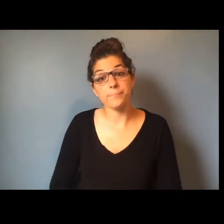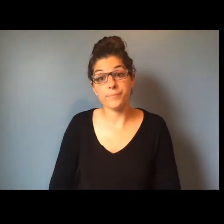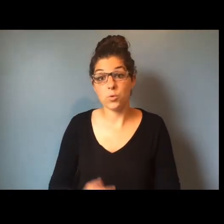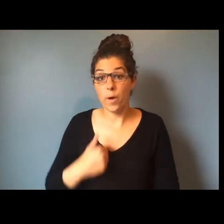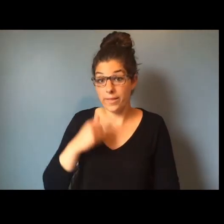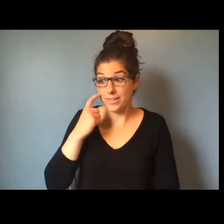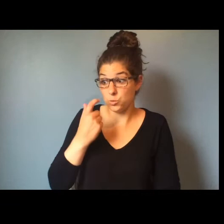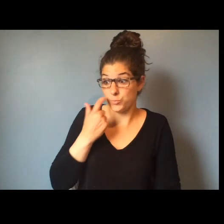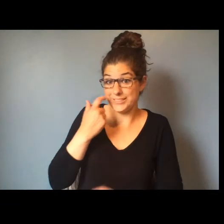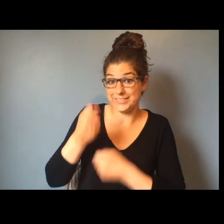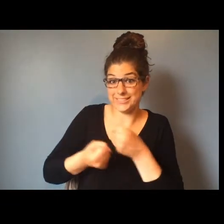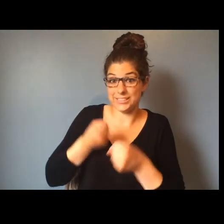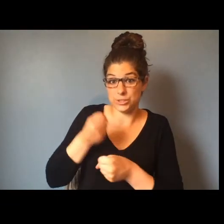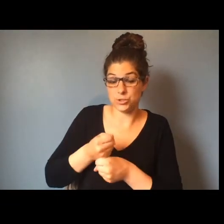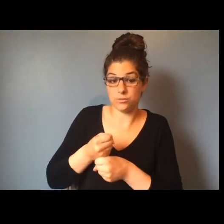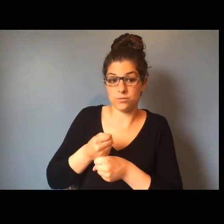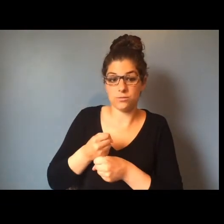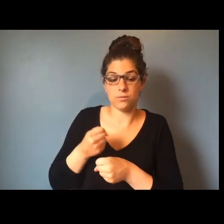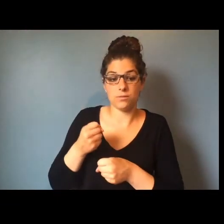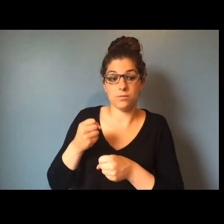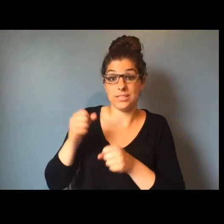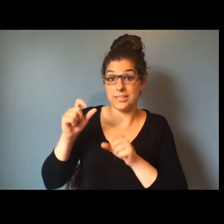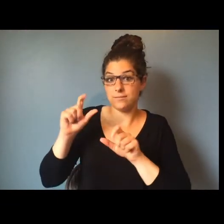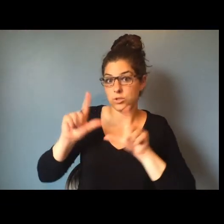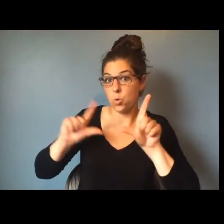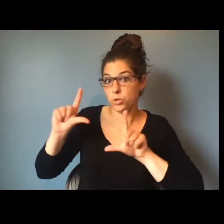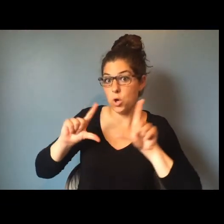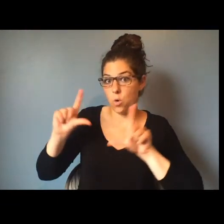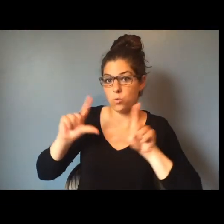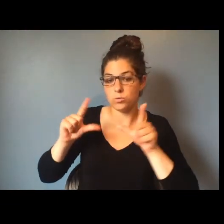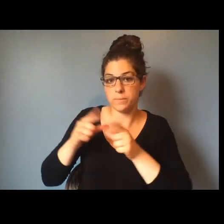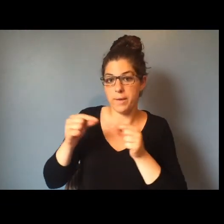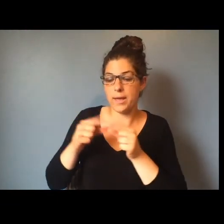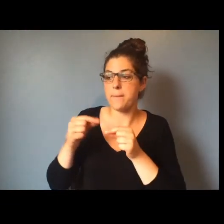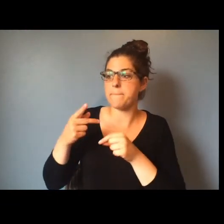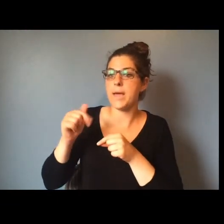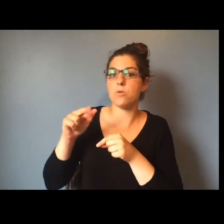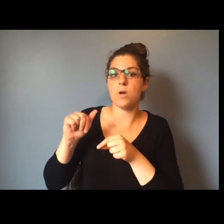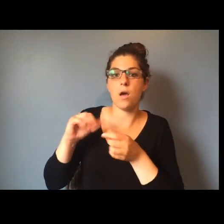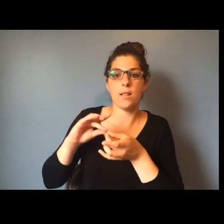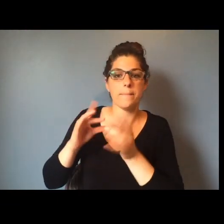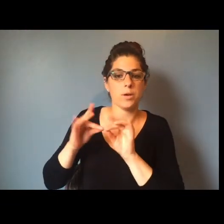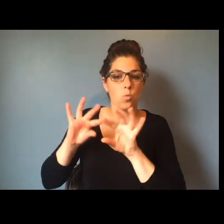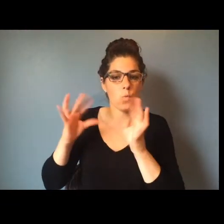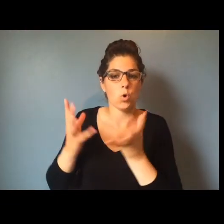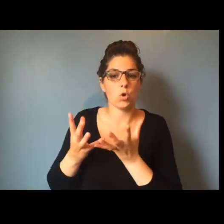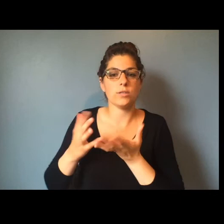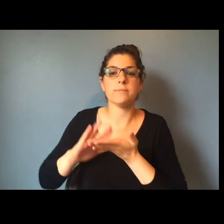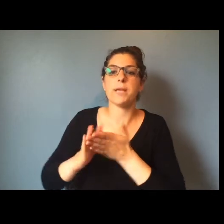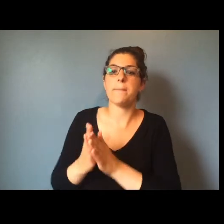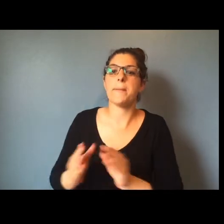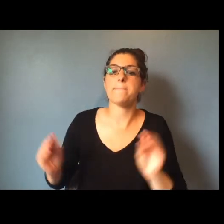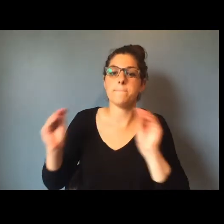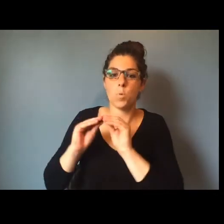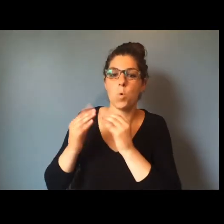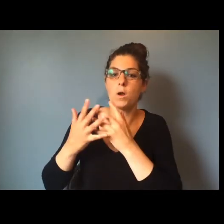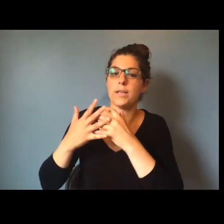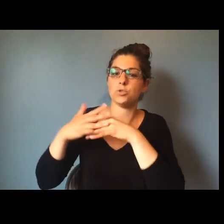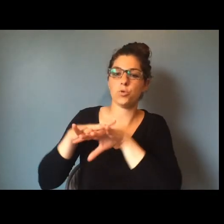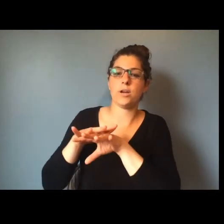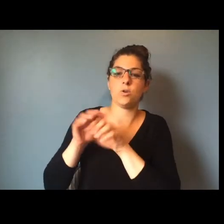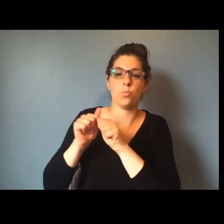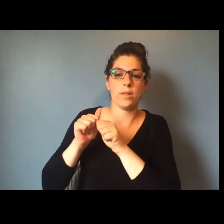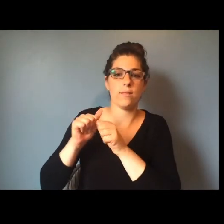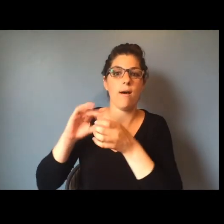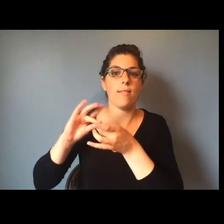in recent years and this year leading up to Tokyo, the Paralympic world, it's becoming more and more integrated with the Olympic world, which